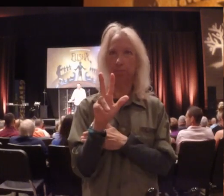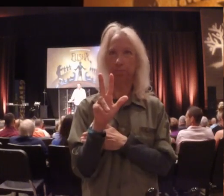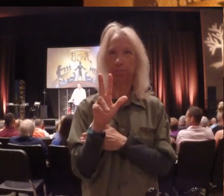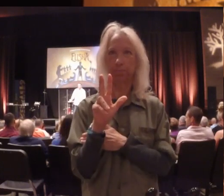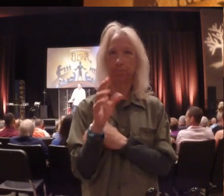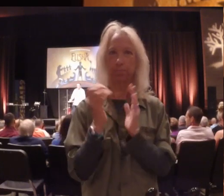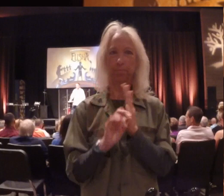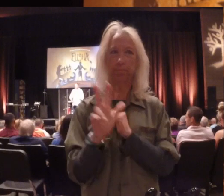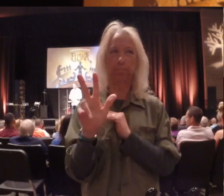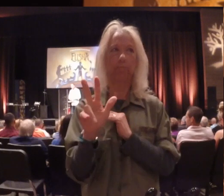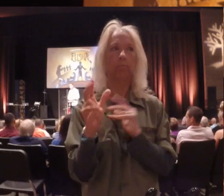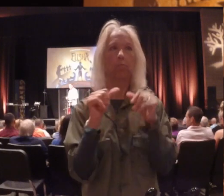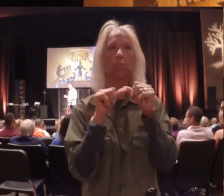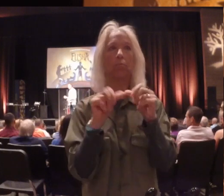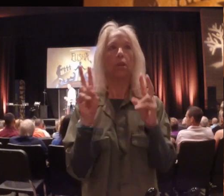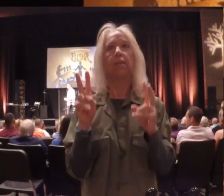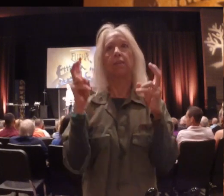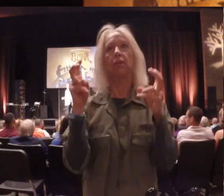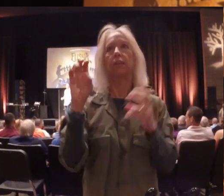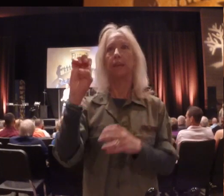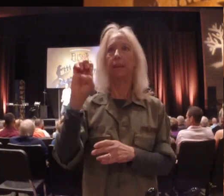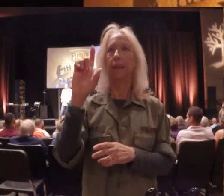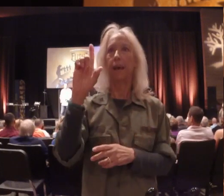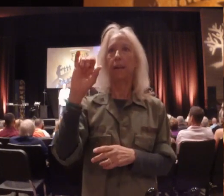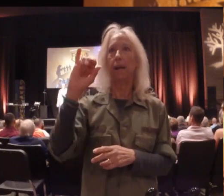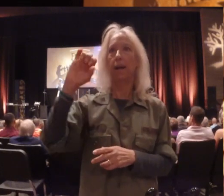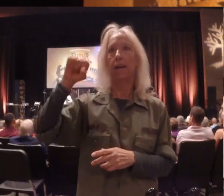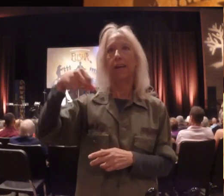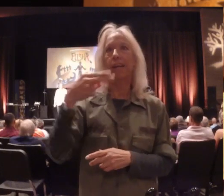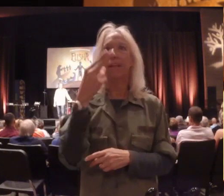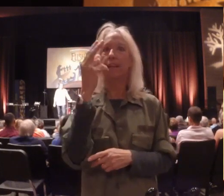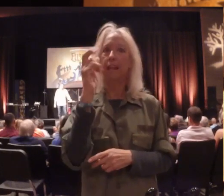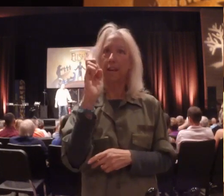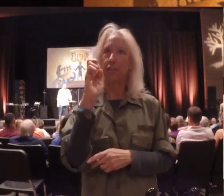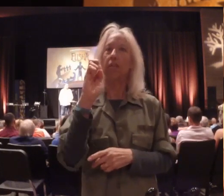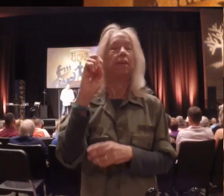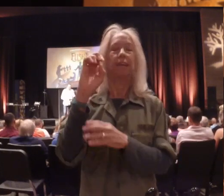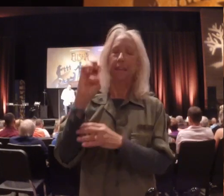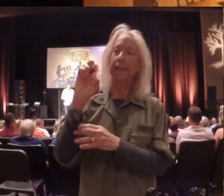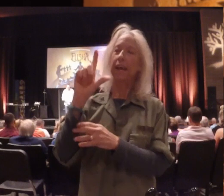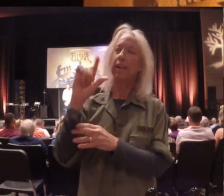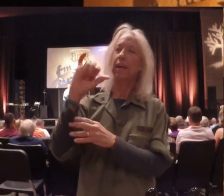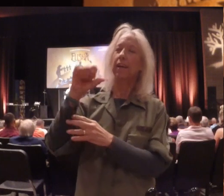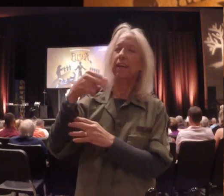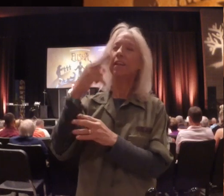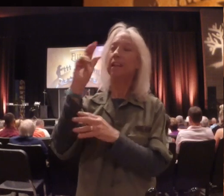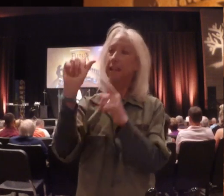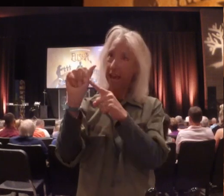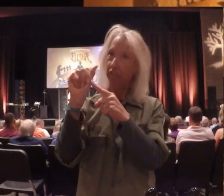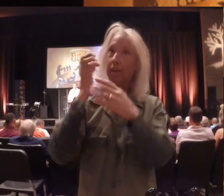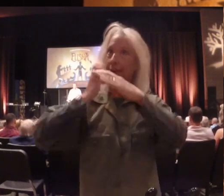2 Kings chapter 3. We're continuing our series called Elisha, A Tale of Ridiculous Faith. And this morning we're going to be talking